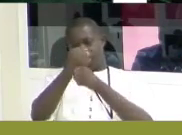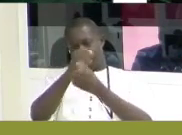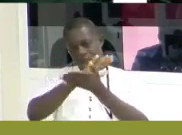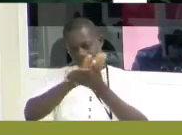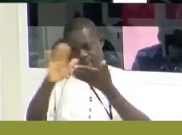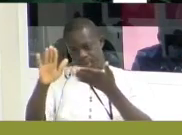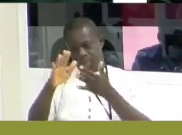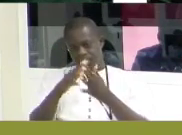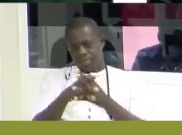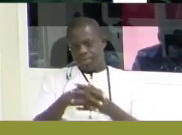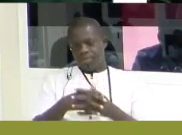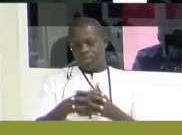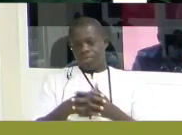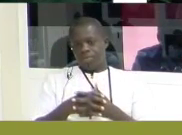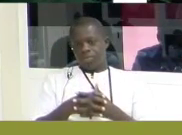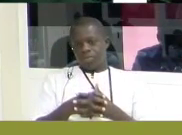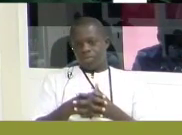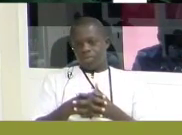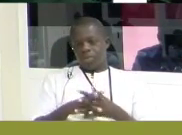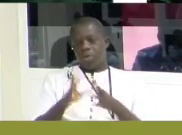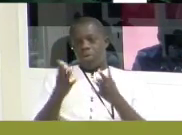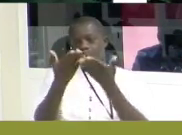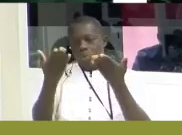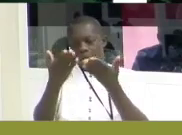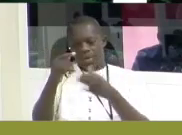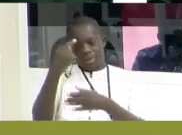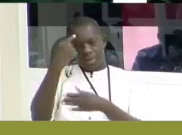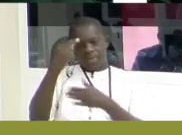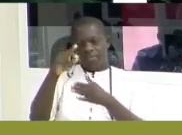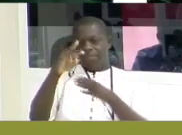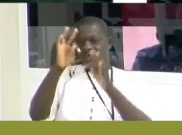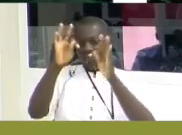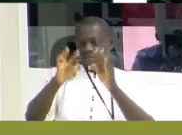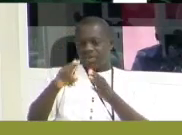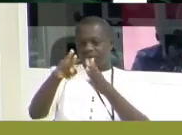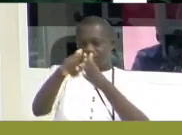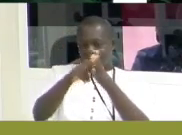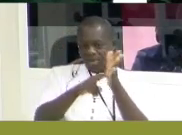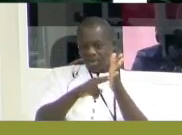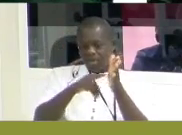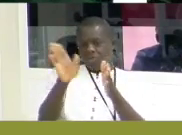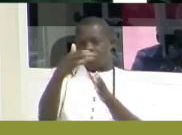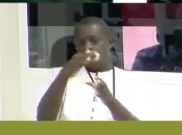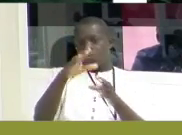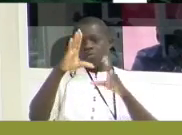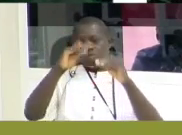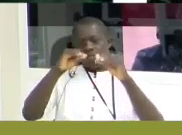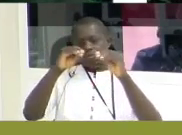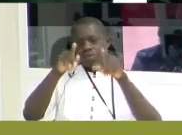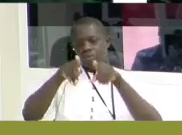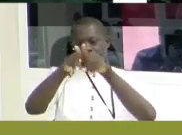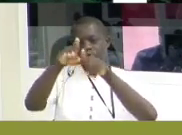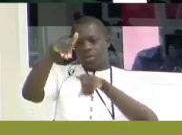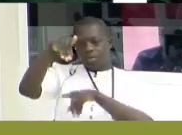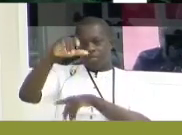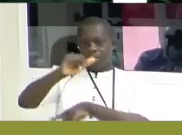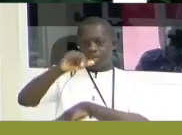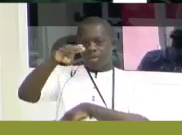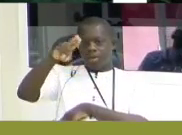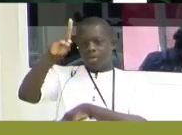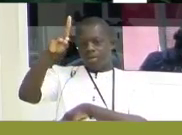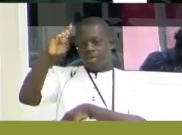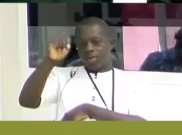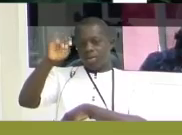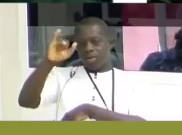to actually go to such lengths to talk to Pandey and to inform him to come through you the next time he wanted